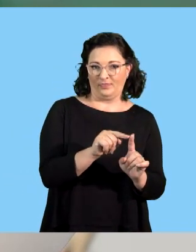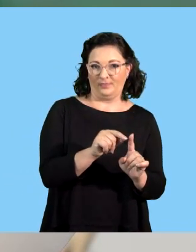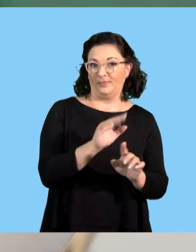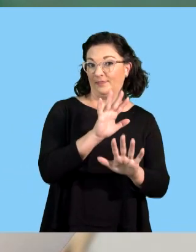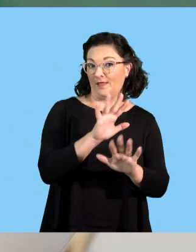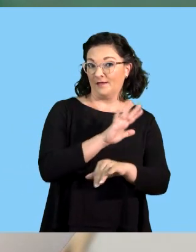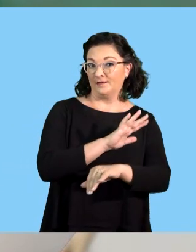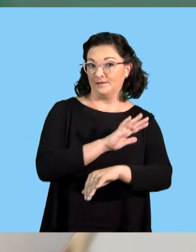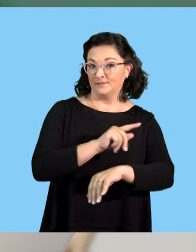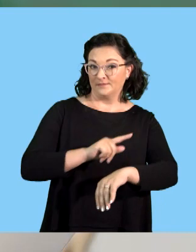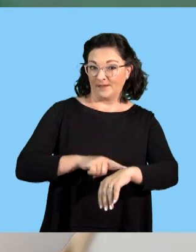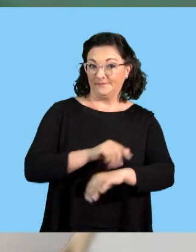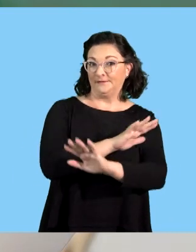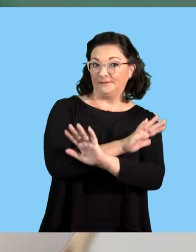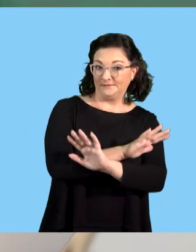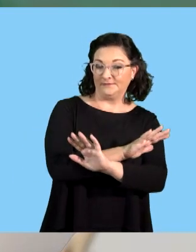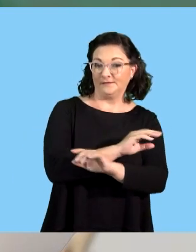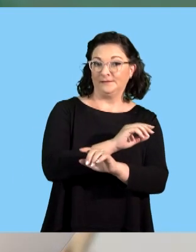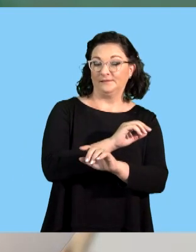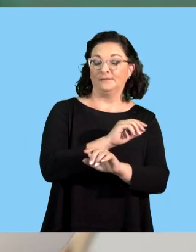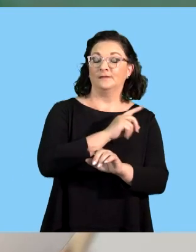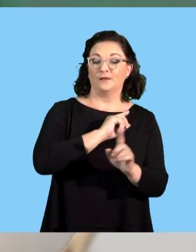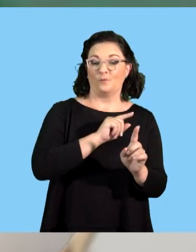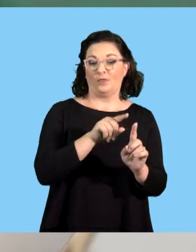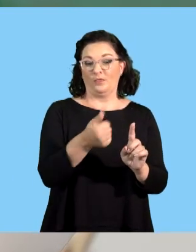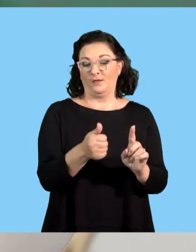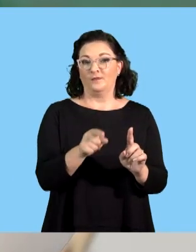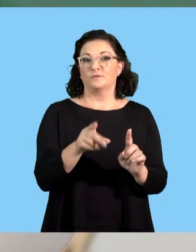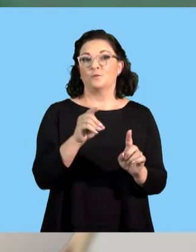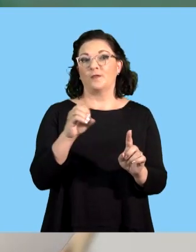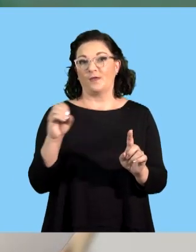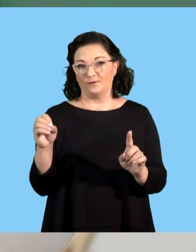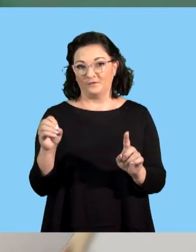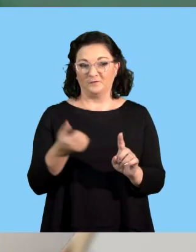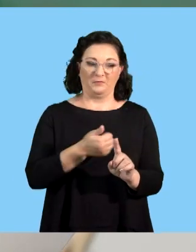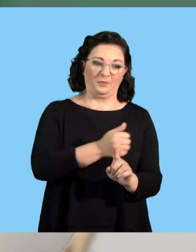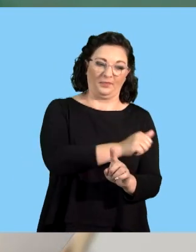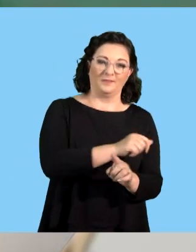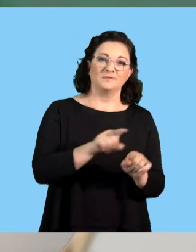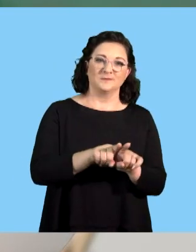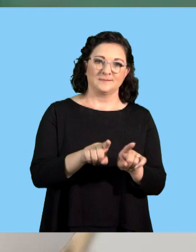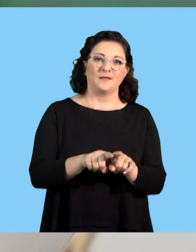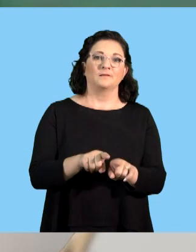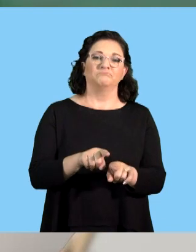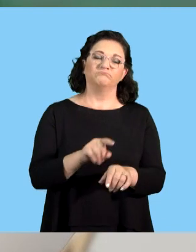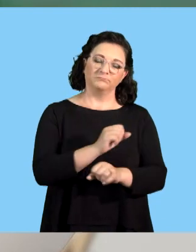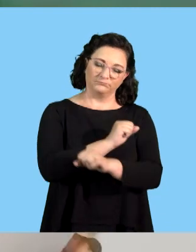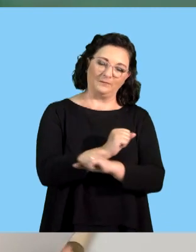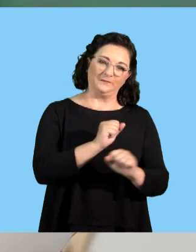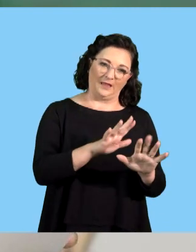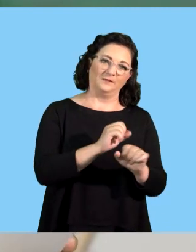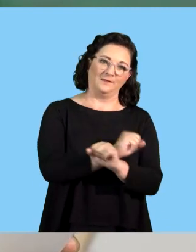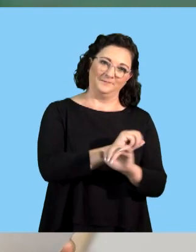it's 10 times more. 10 times 10 will give you 100, and we grow like that. So let's go and see how